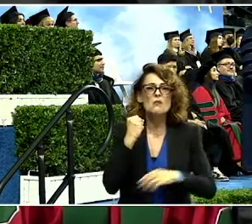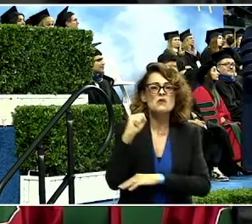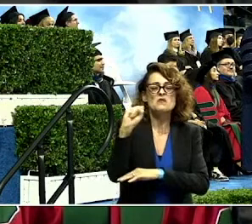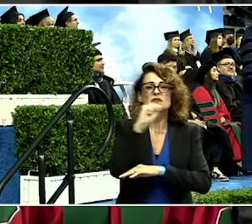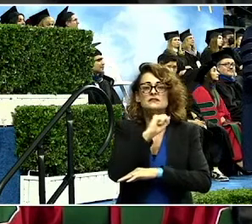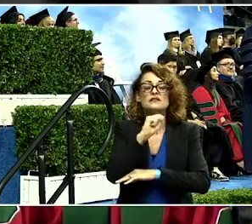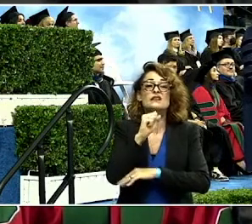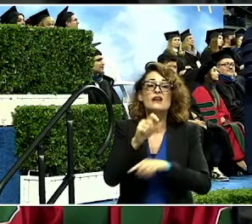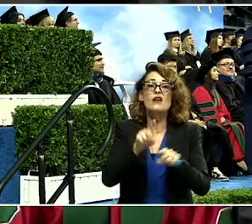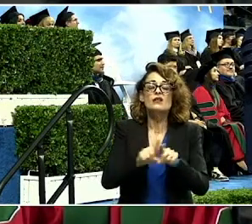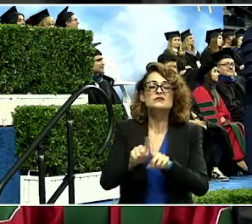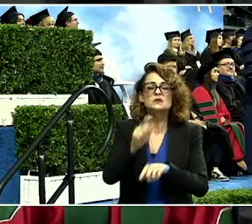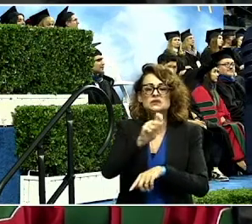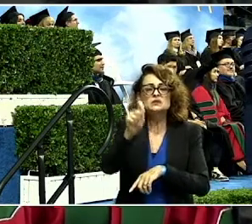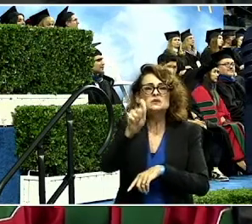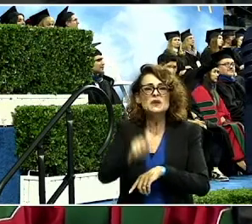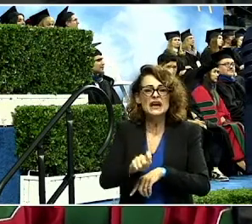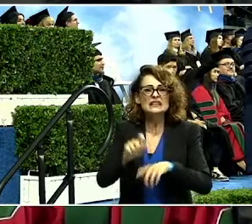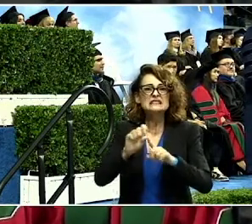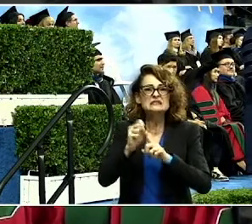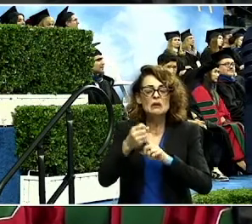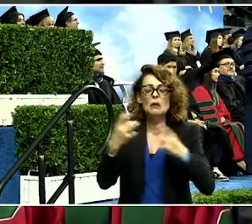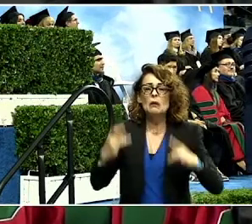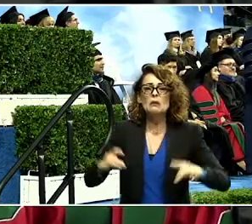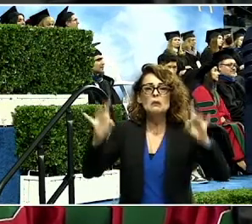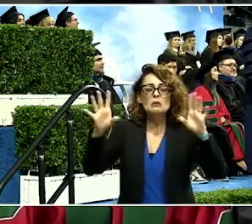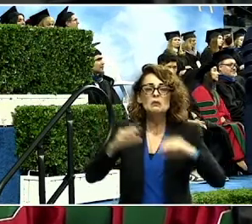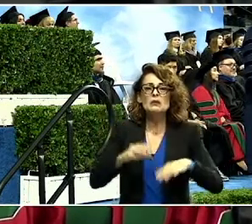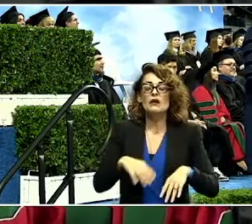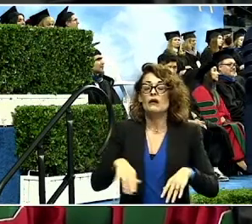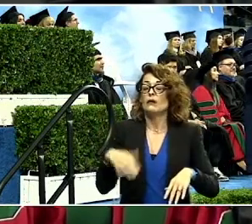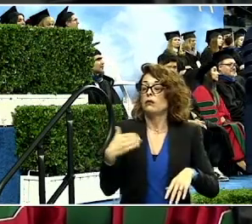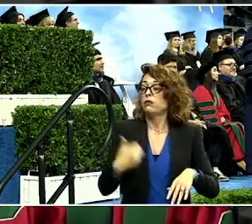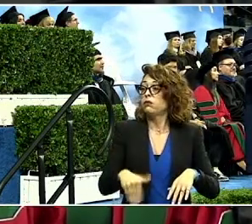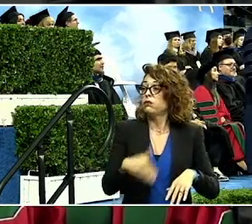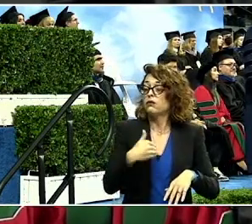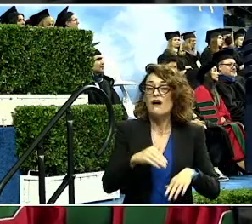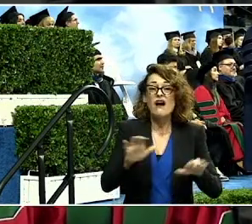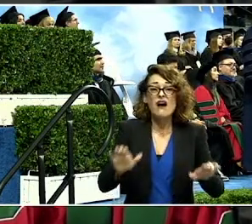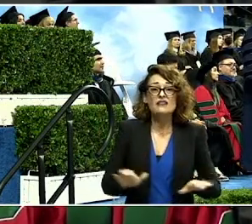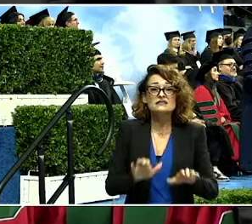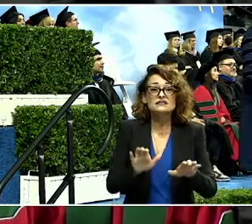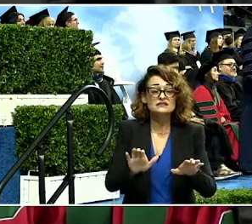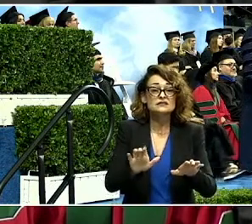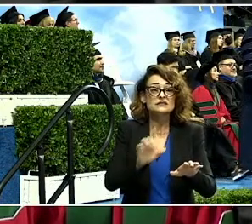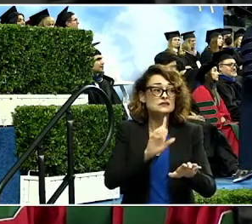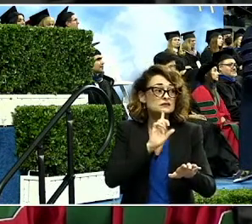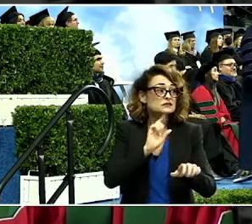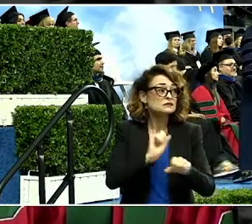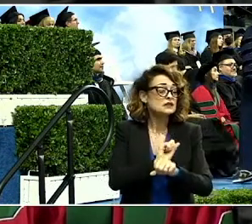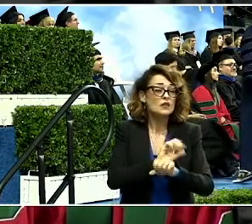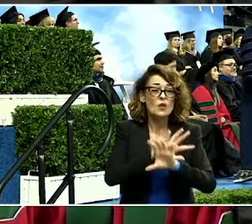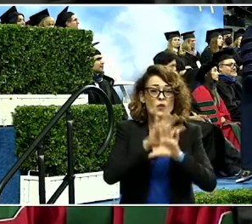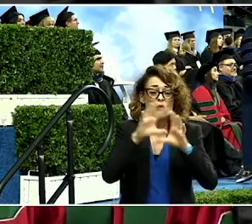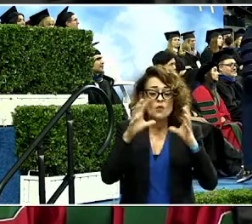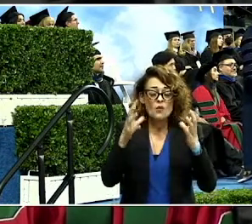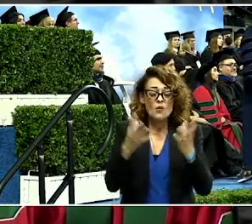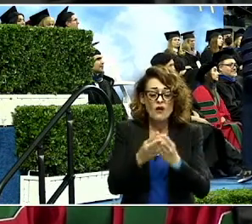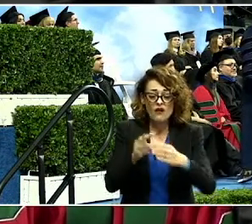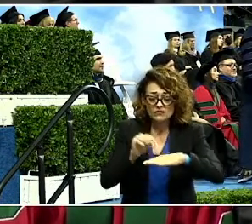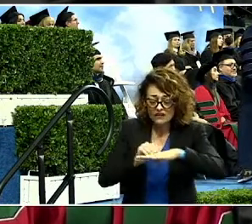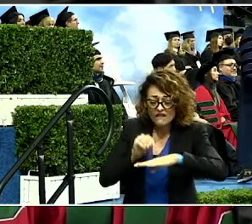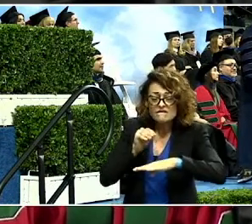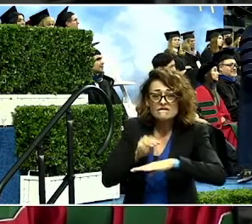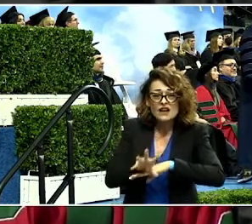of Ukraine. These are really movements and activities that affect, obviously, the entire world. And in the wake